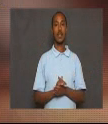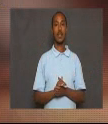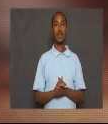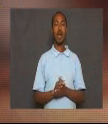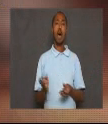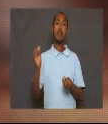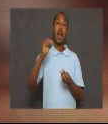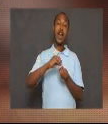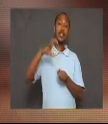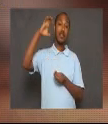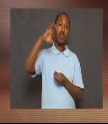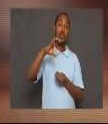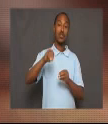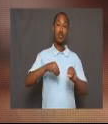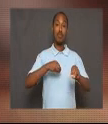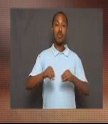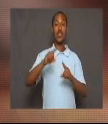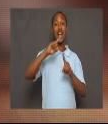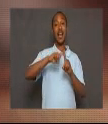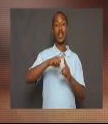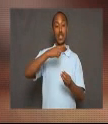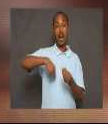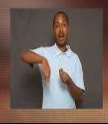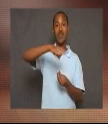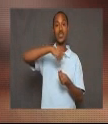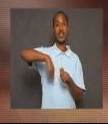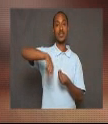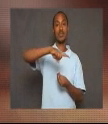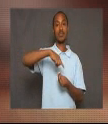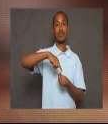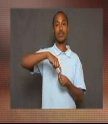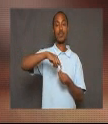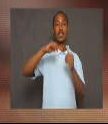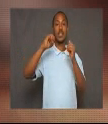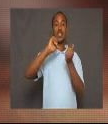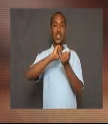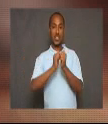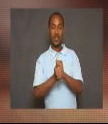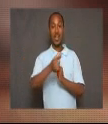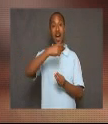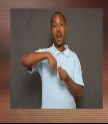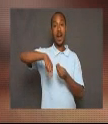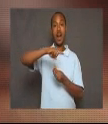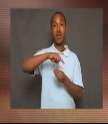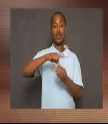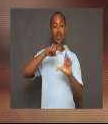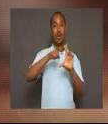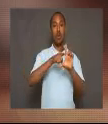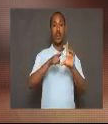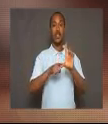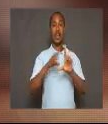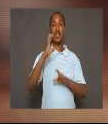applied moves the cations around. They shift around corners of the